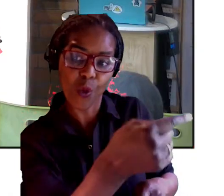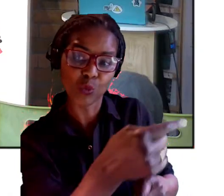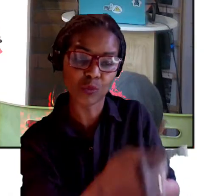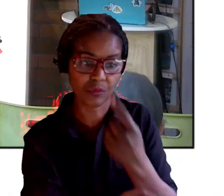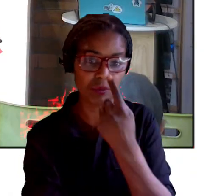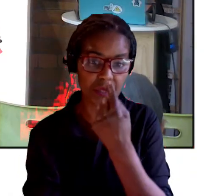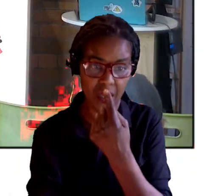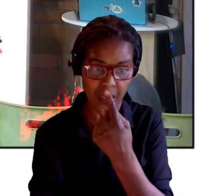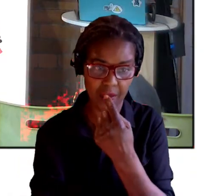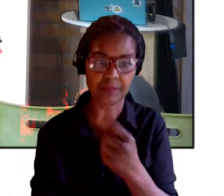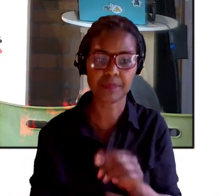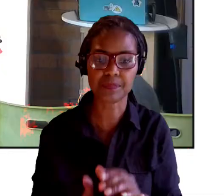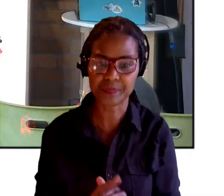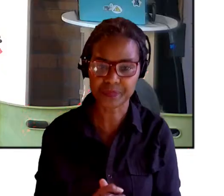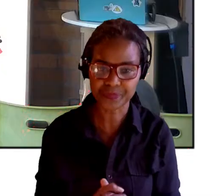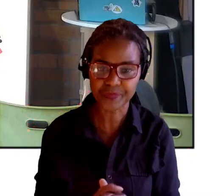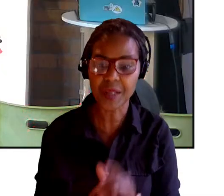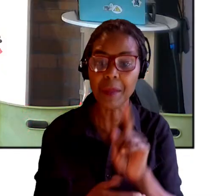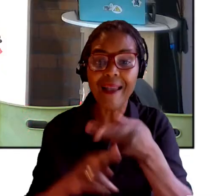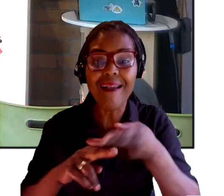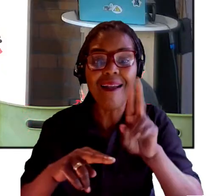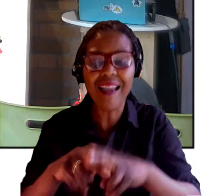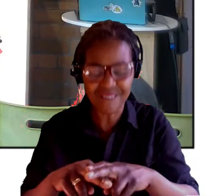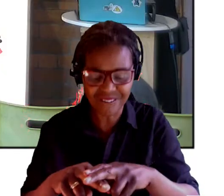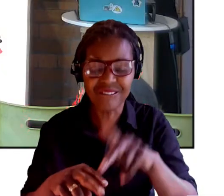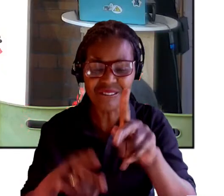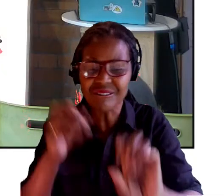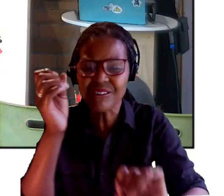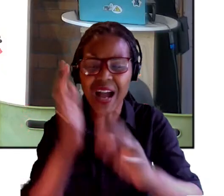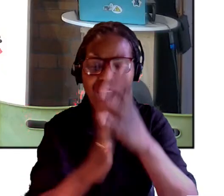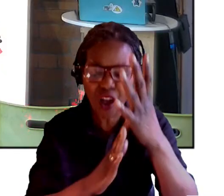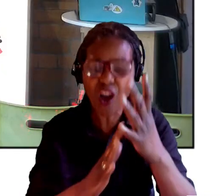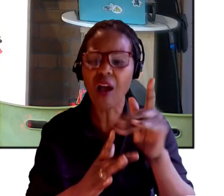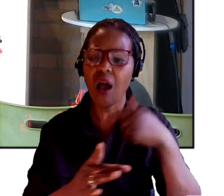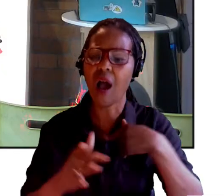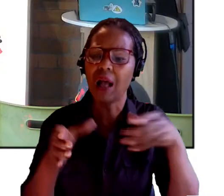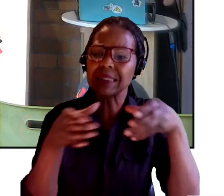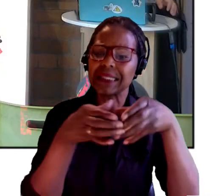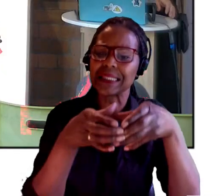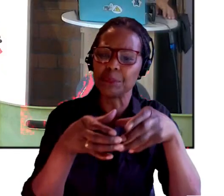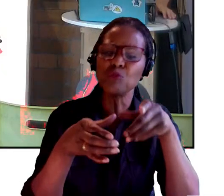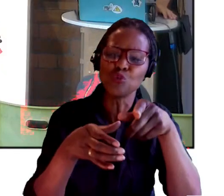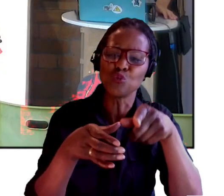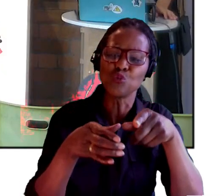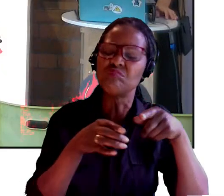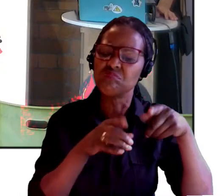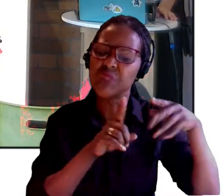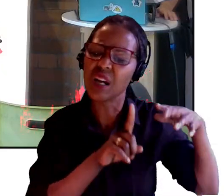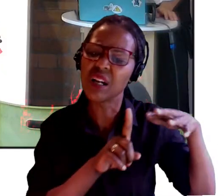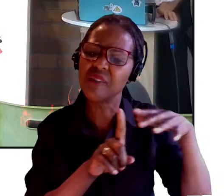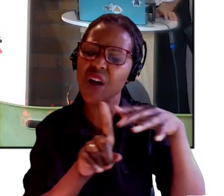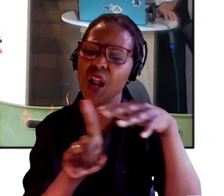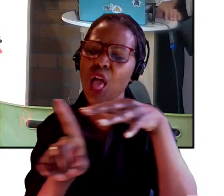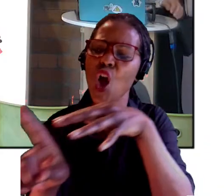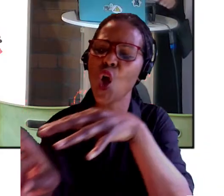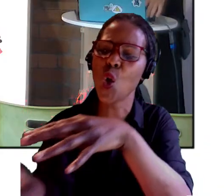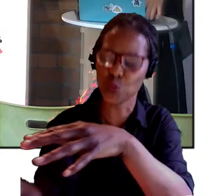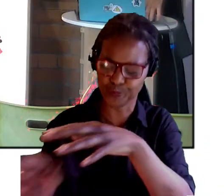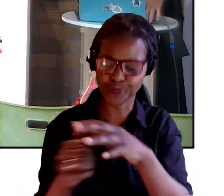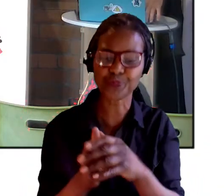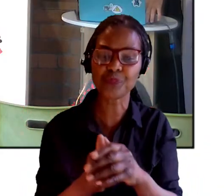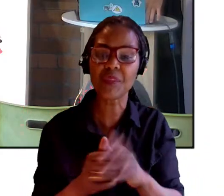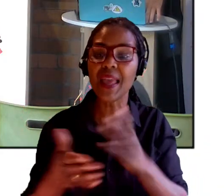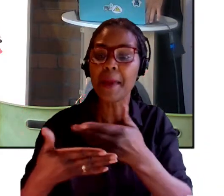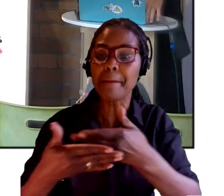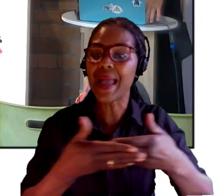right. But in the event of a fire, one of the studio team will direct you to them. And then there are accessible toilets, including baby change, over